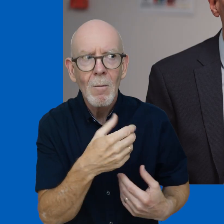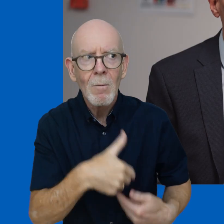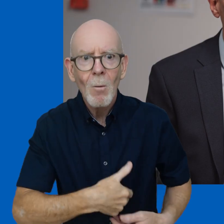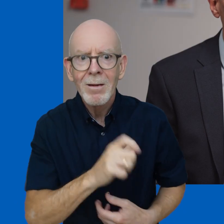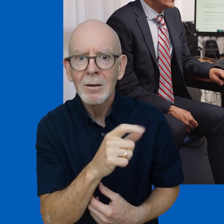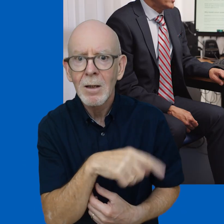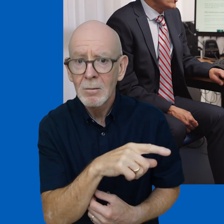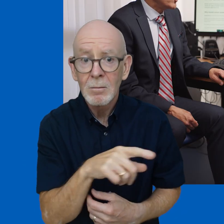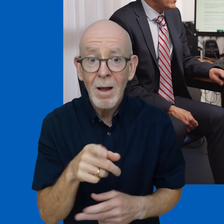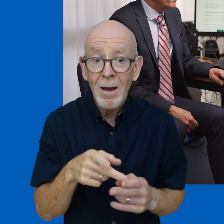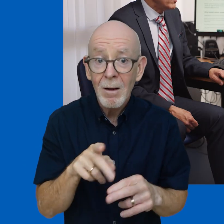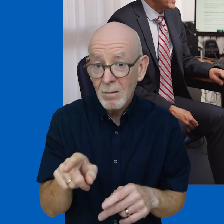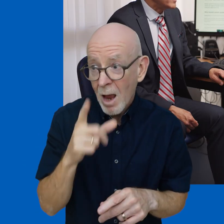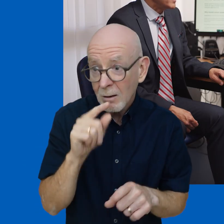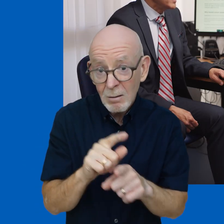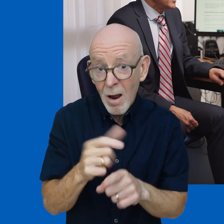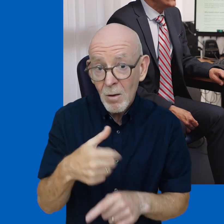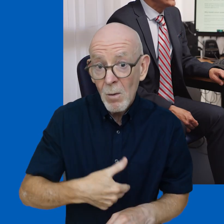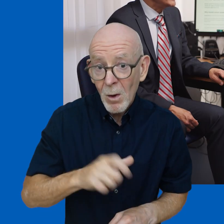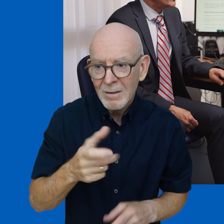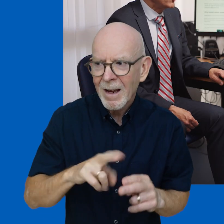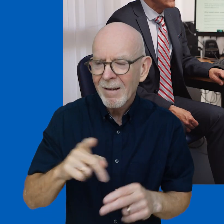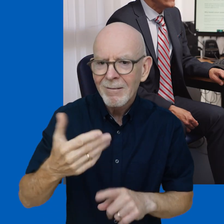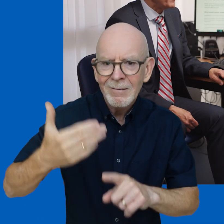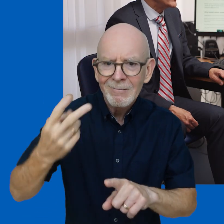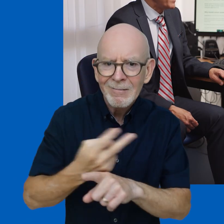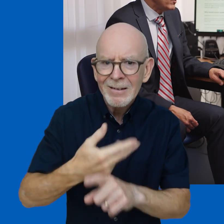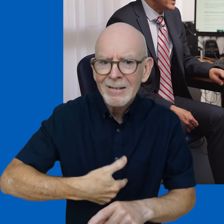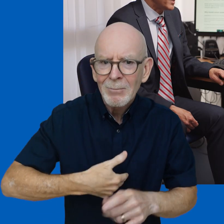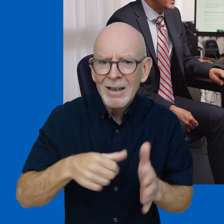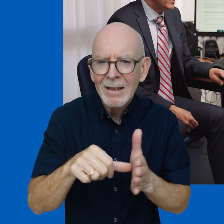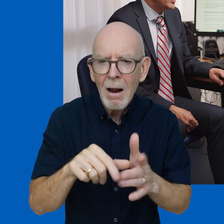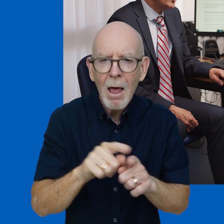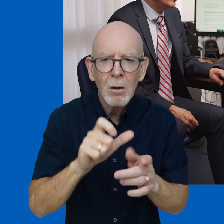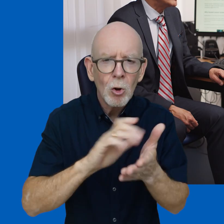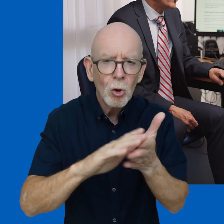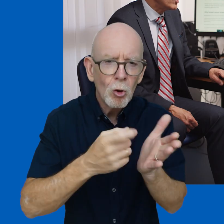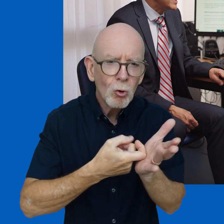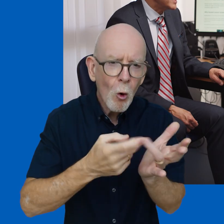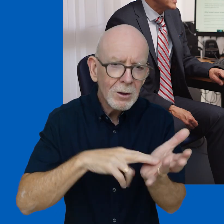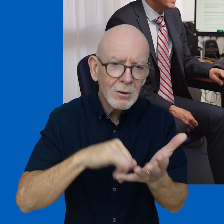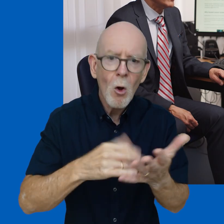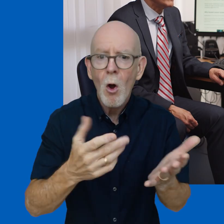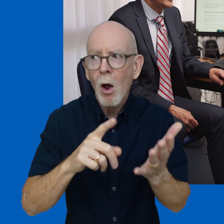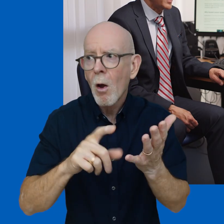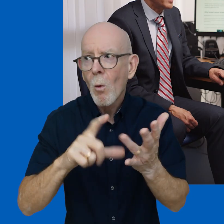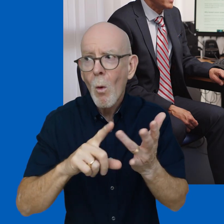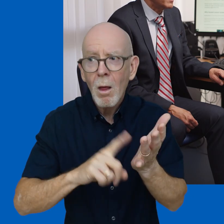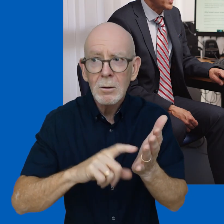bowel cancer. You can also have bowel cancer if you've got a history of inflammatory bowel disease, which includes Crohn's disease and